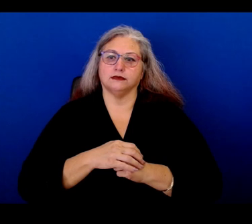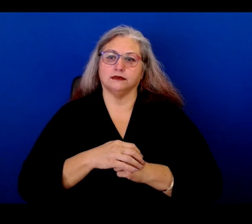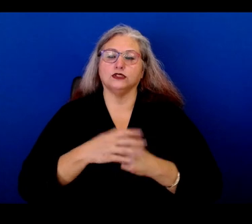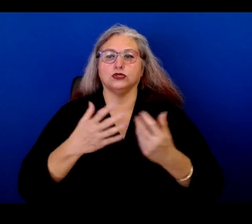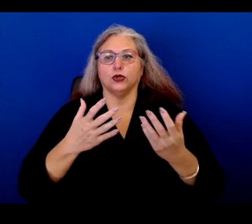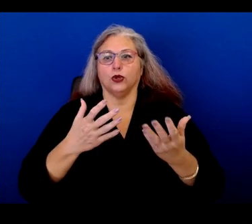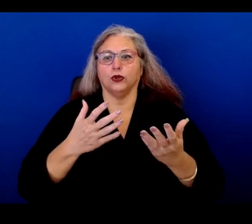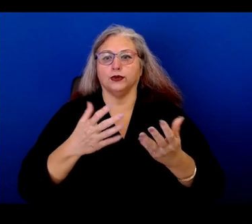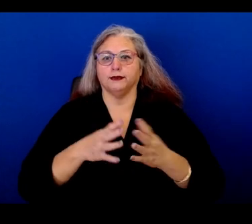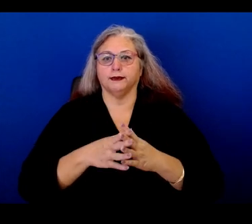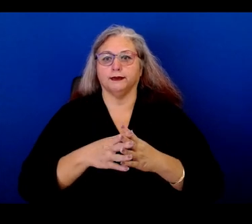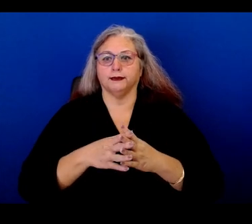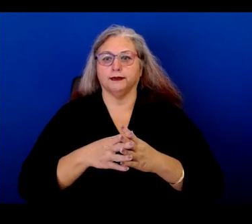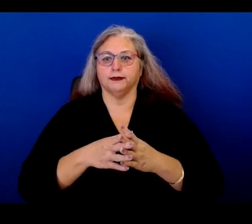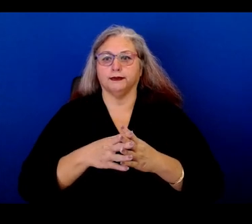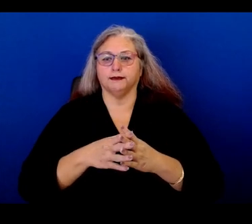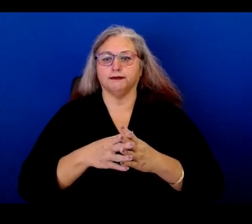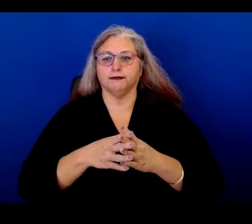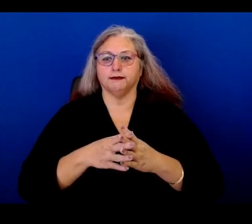so that's